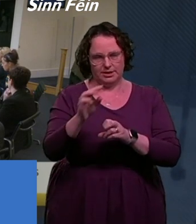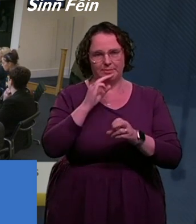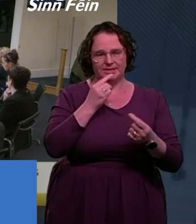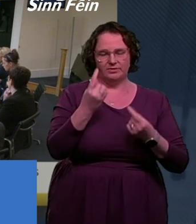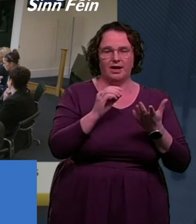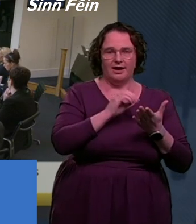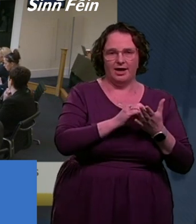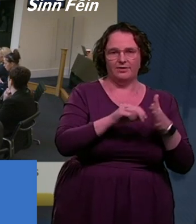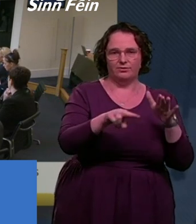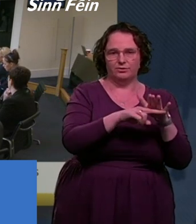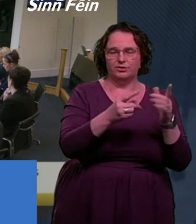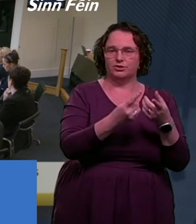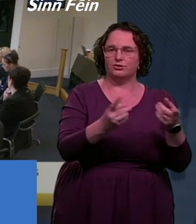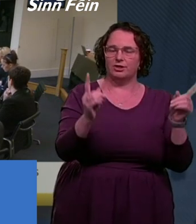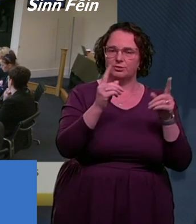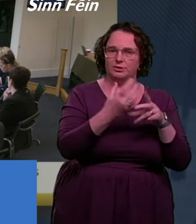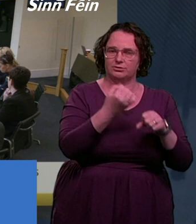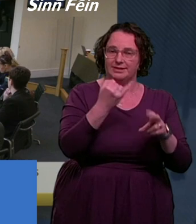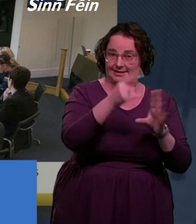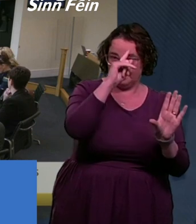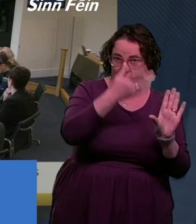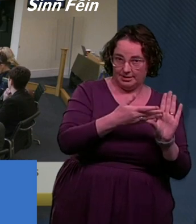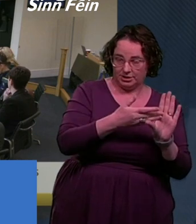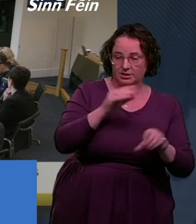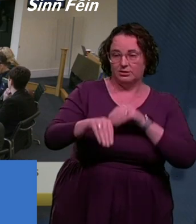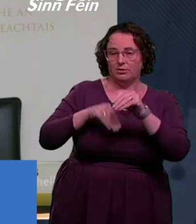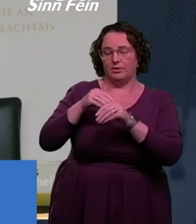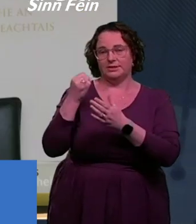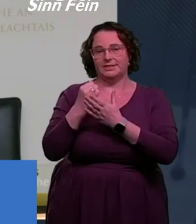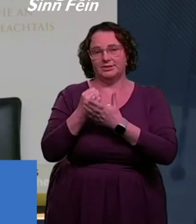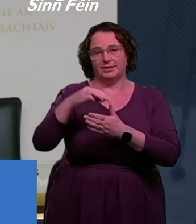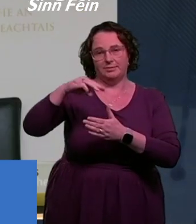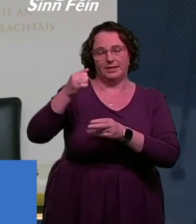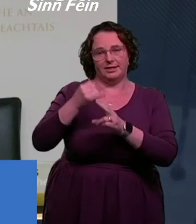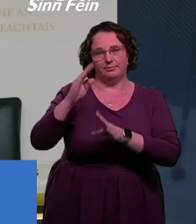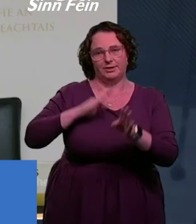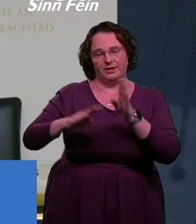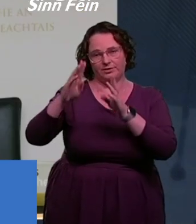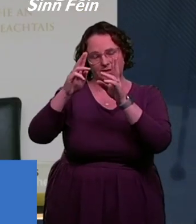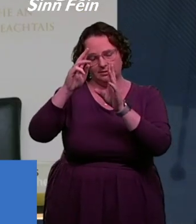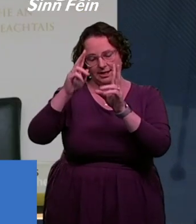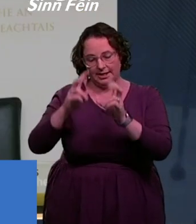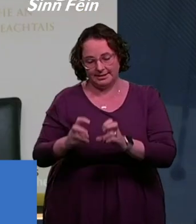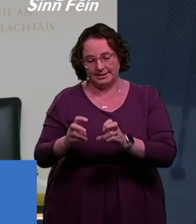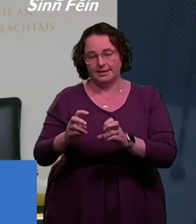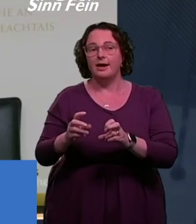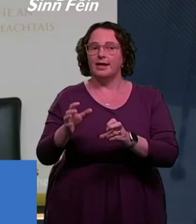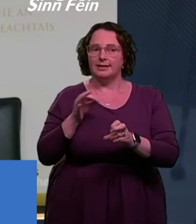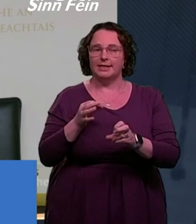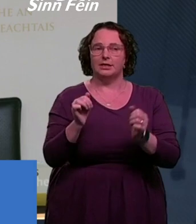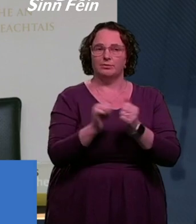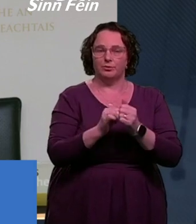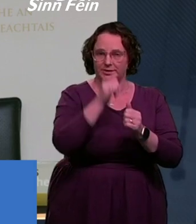have an undergraduate degree in psychology and who go on to do those masters and accrue appropriate experience, they can become